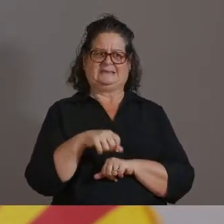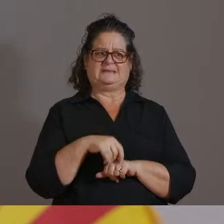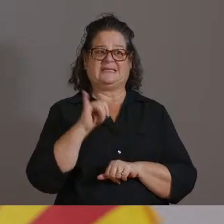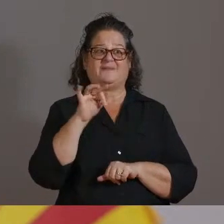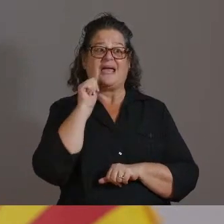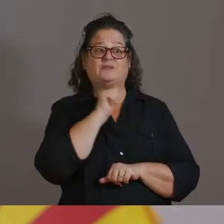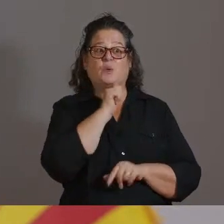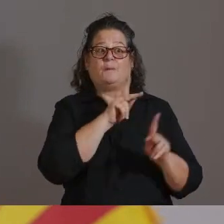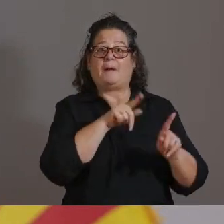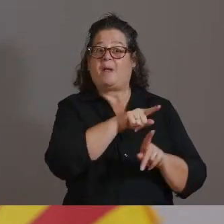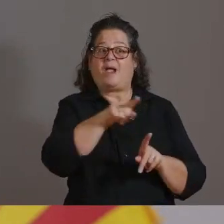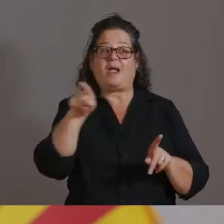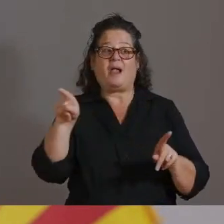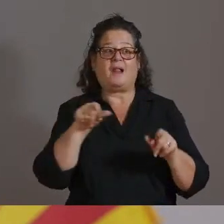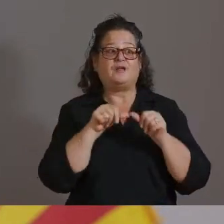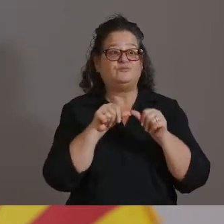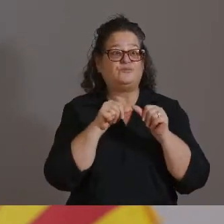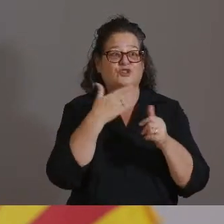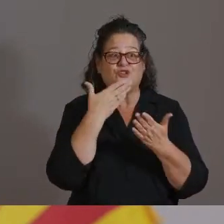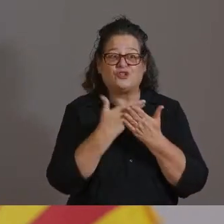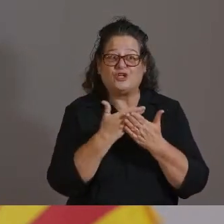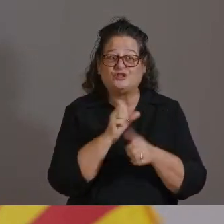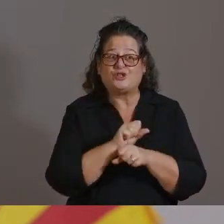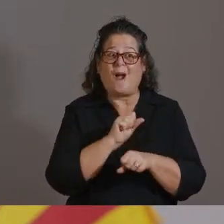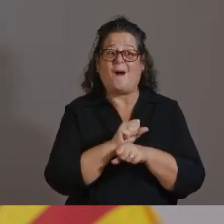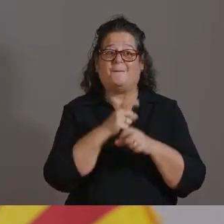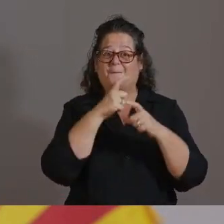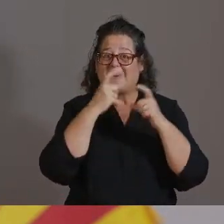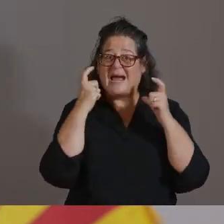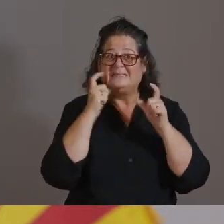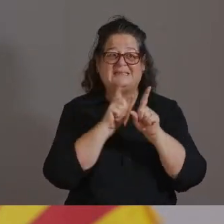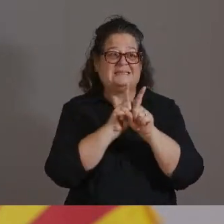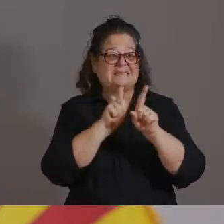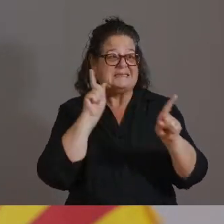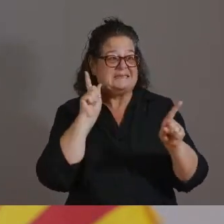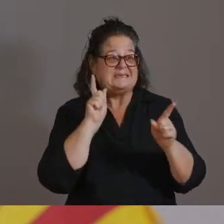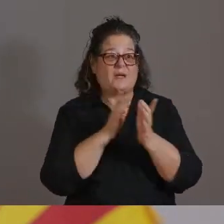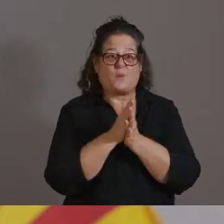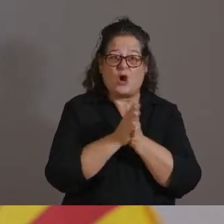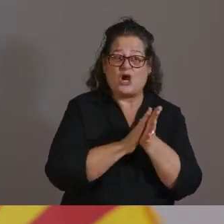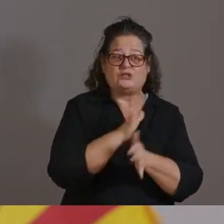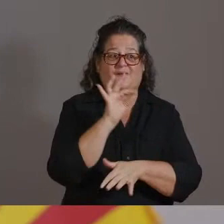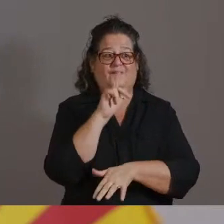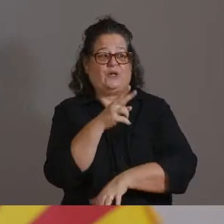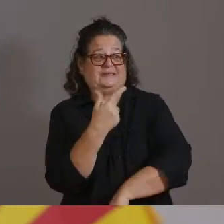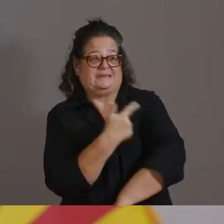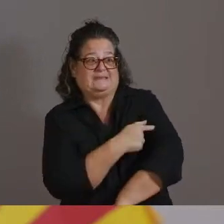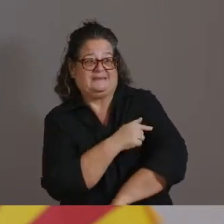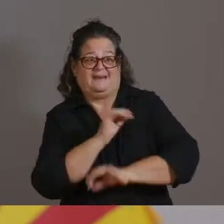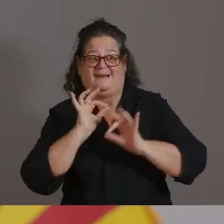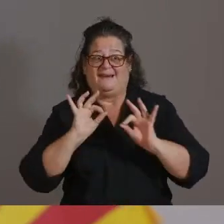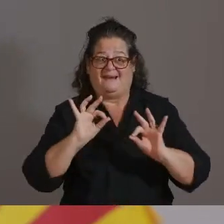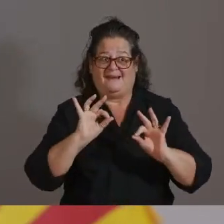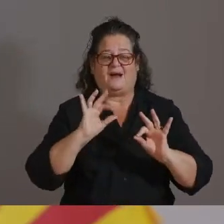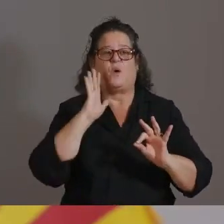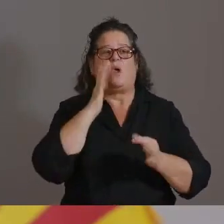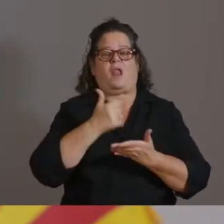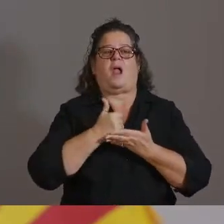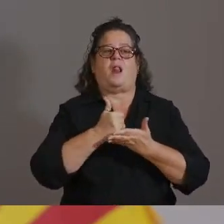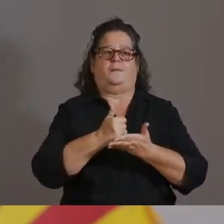right now with wearing masks, physically distancing, and getting their flu shot, that will help stop a lot of the